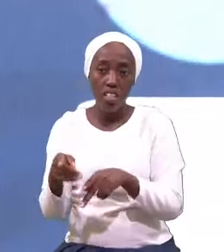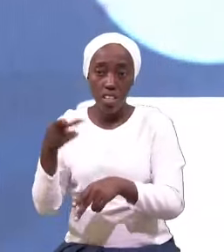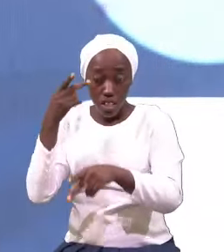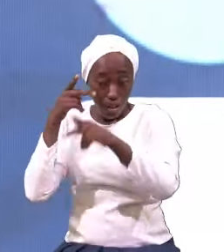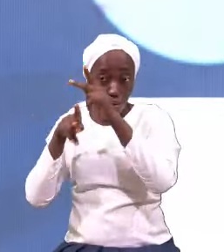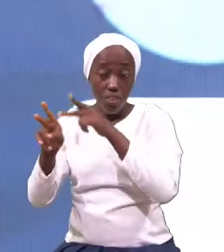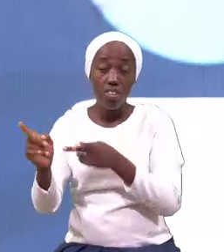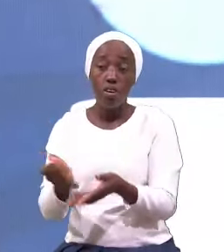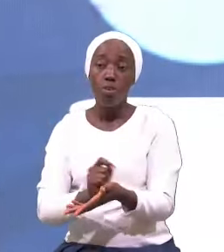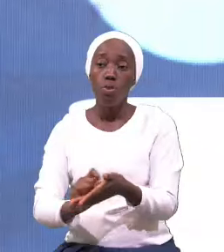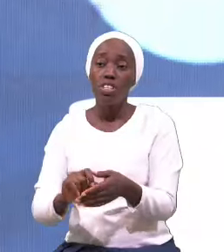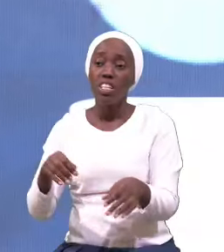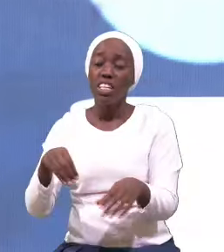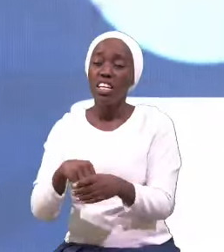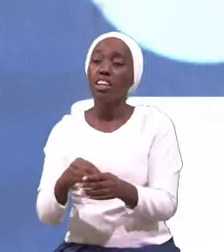red ink.